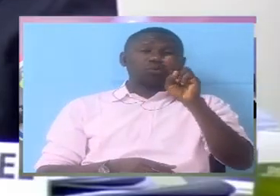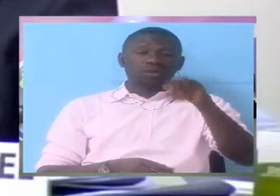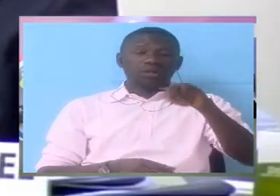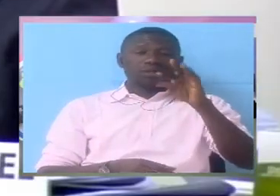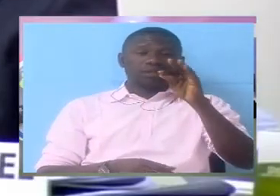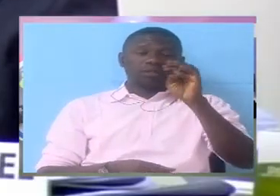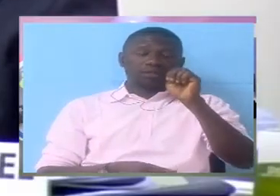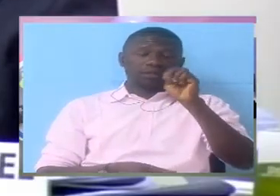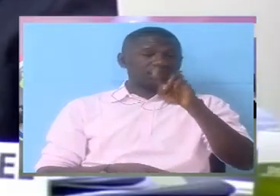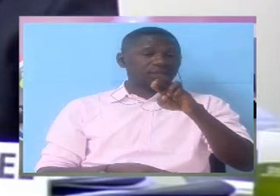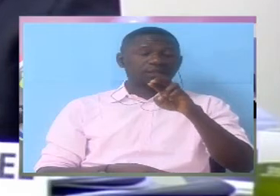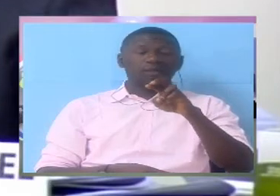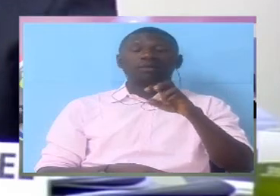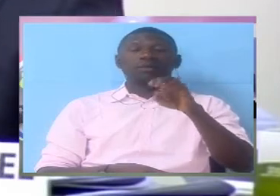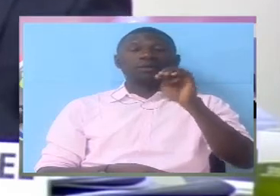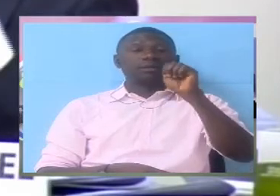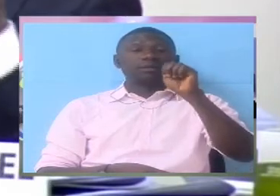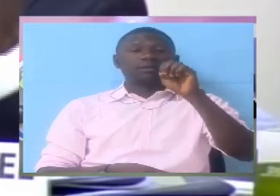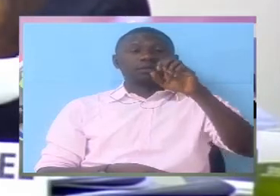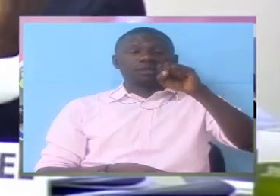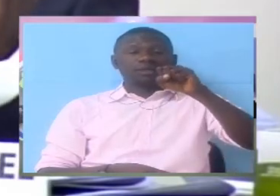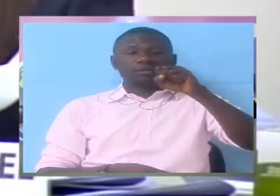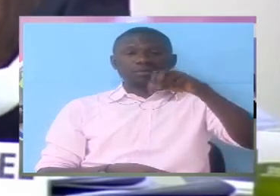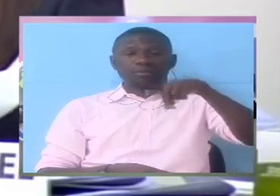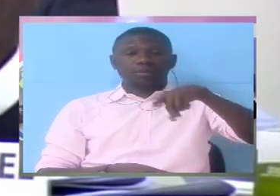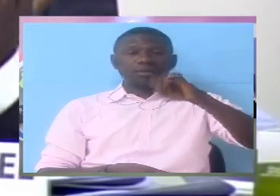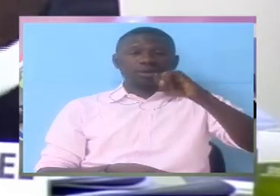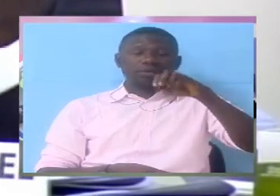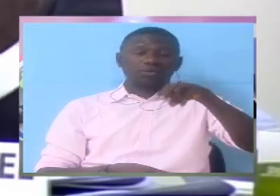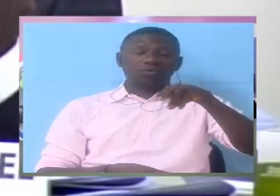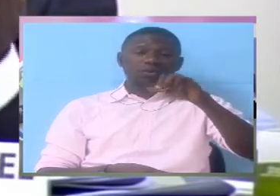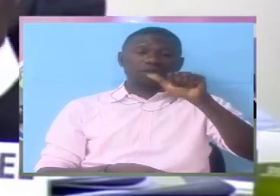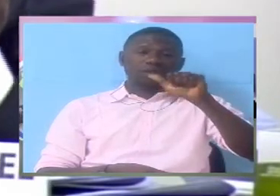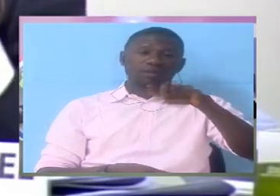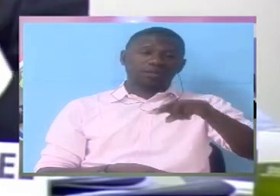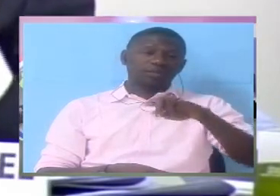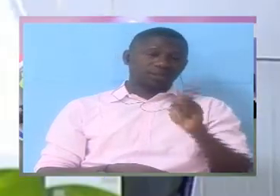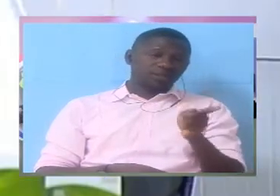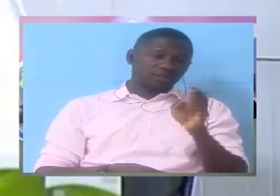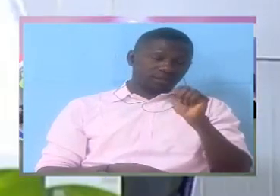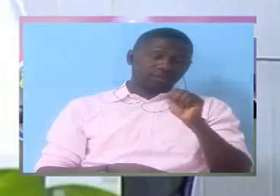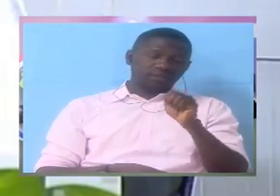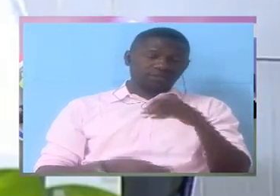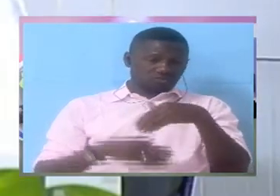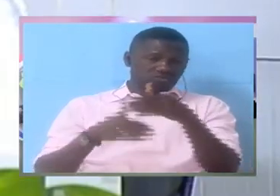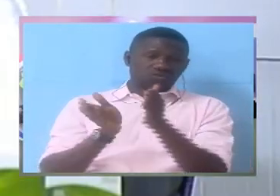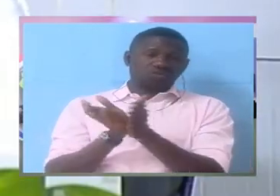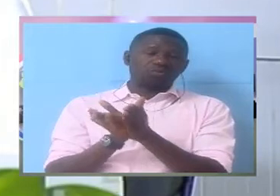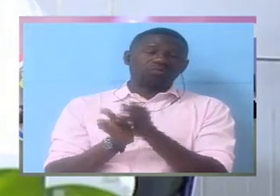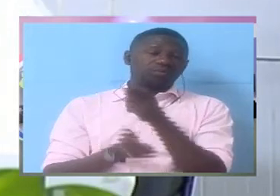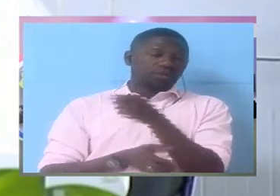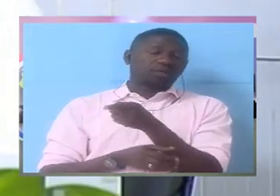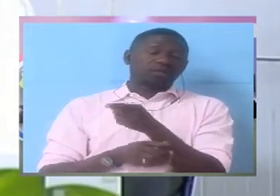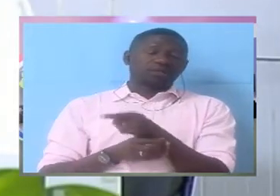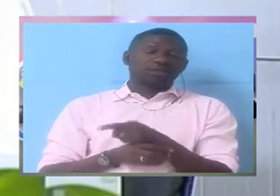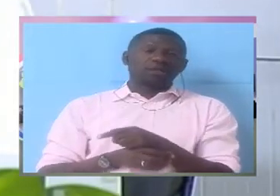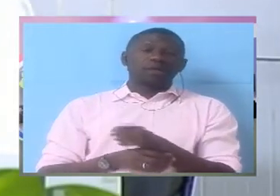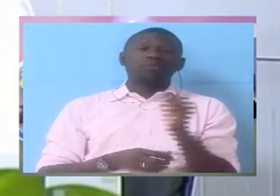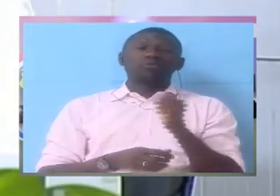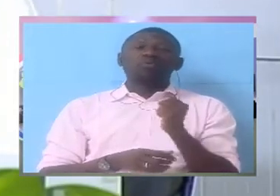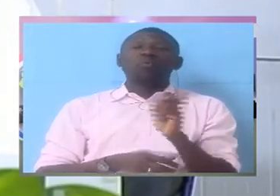kasila do kulal dolu lale men yalon ko o lebe do kula counter espionage. The fact of the fact of the matter is to